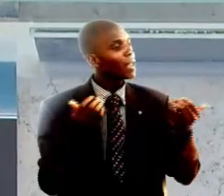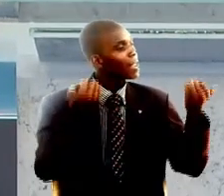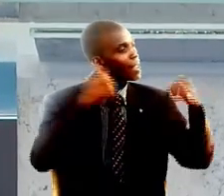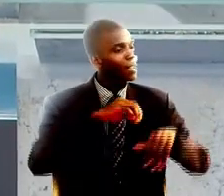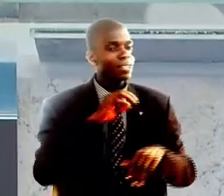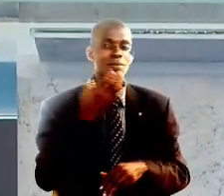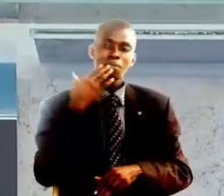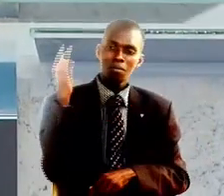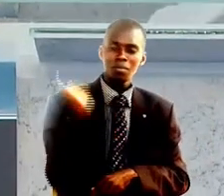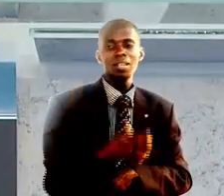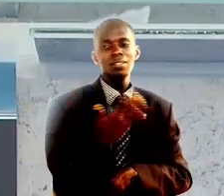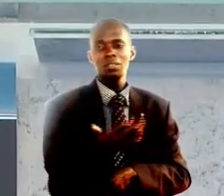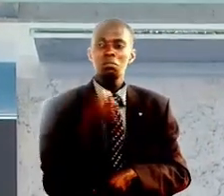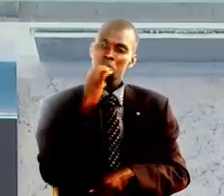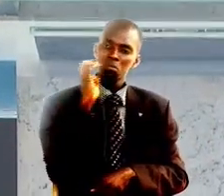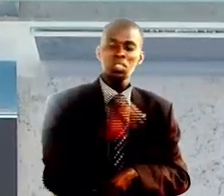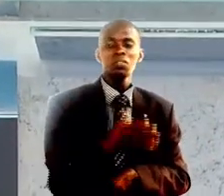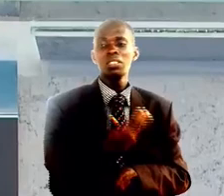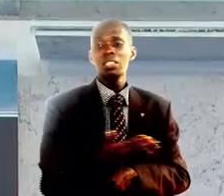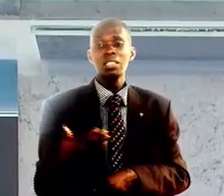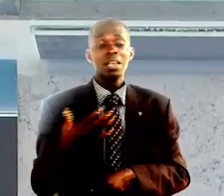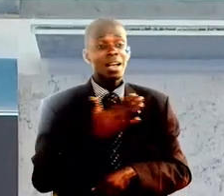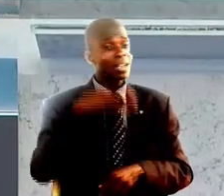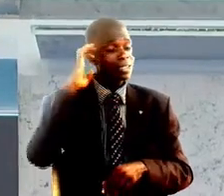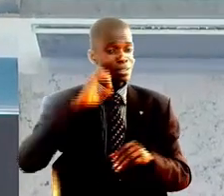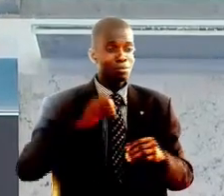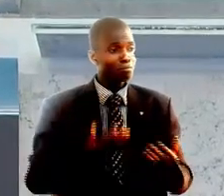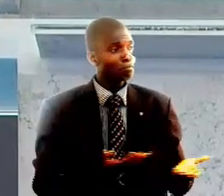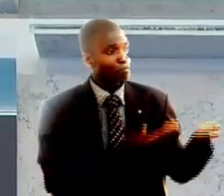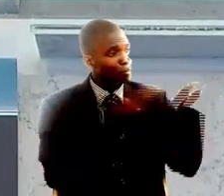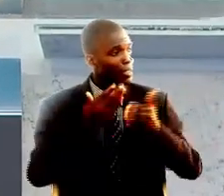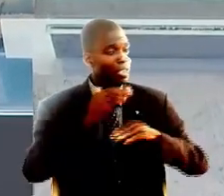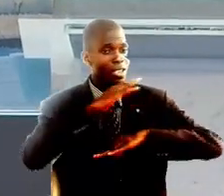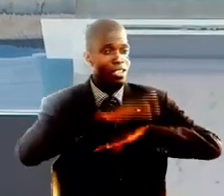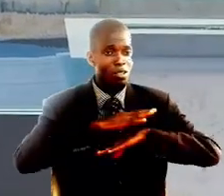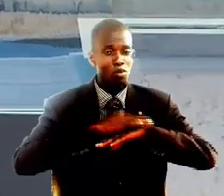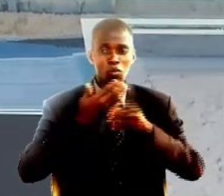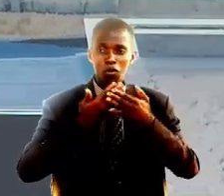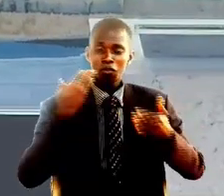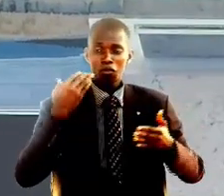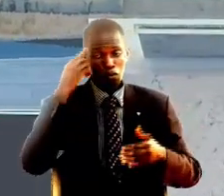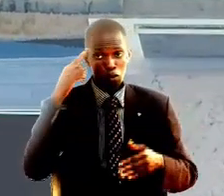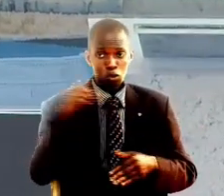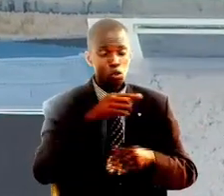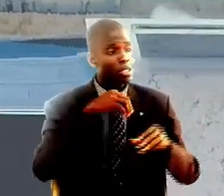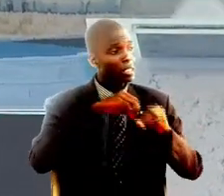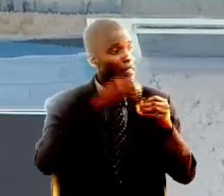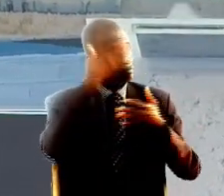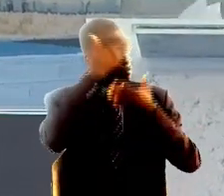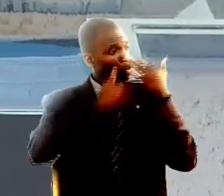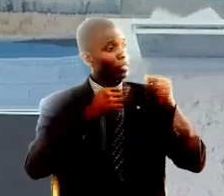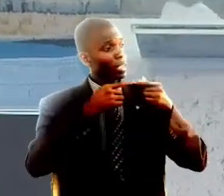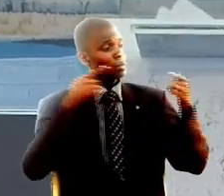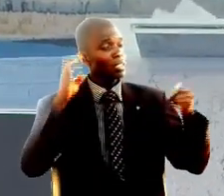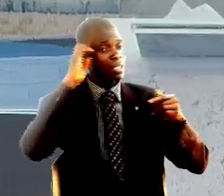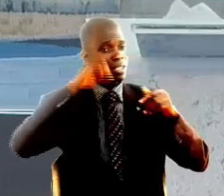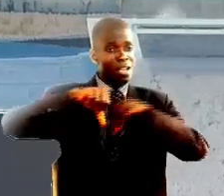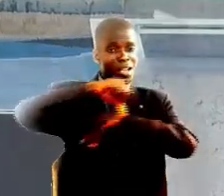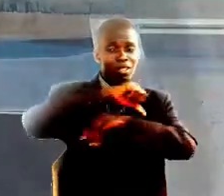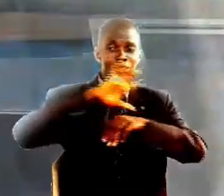comfort me. Ye, he sets a table before me in the presence of my enemies. He anoints my head. My